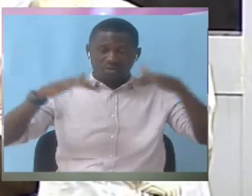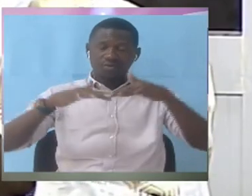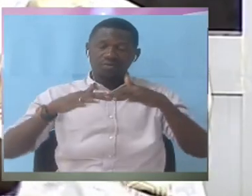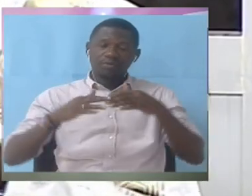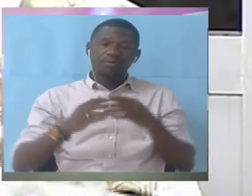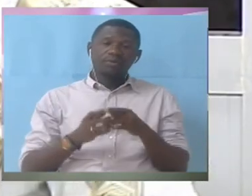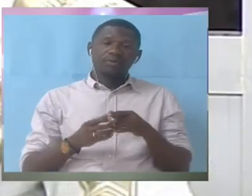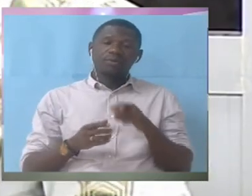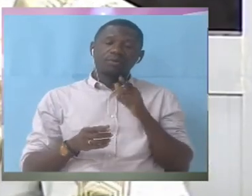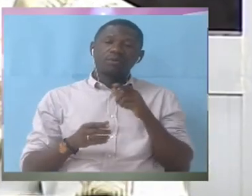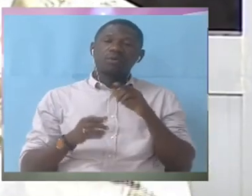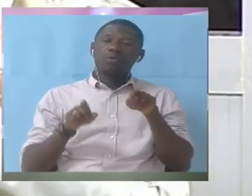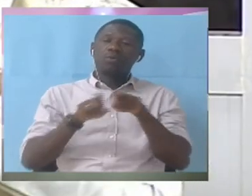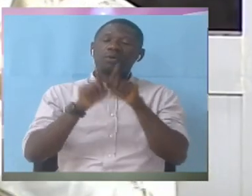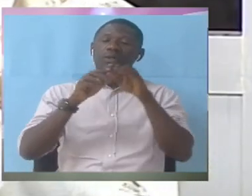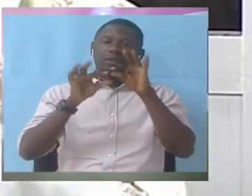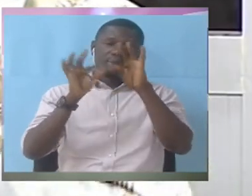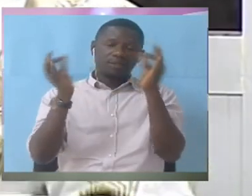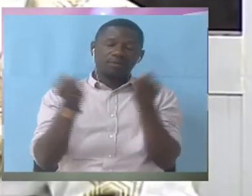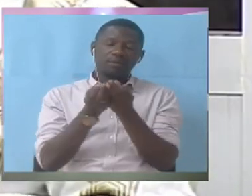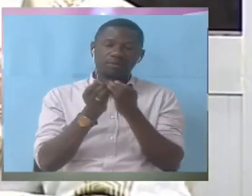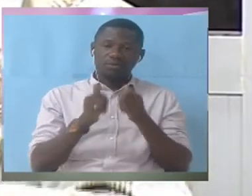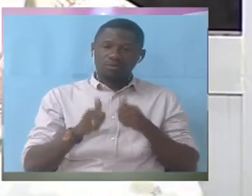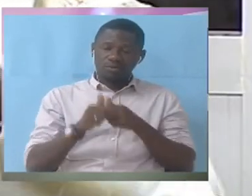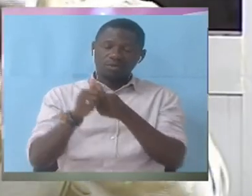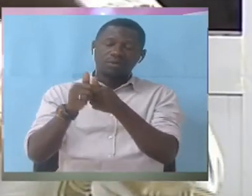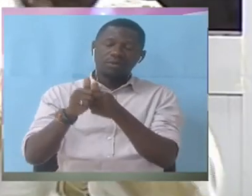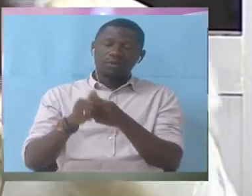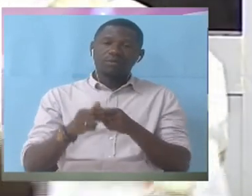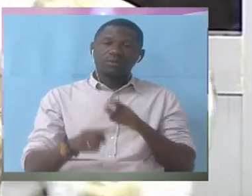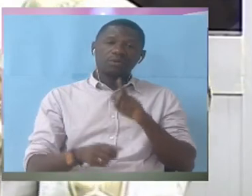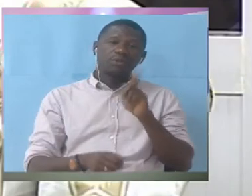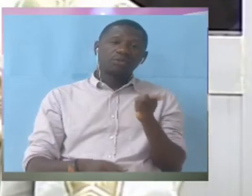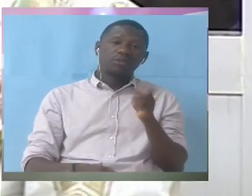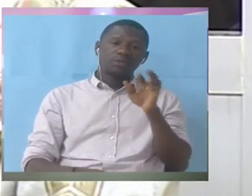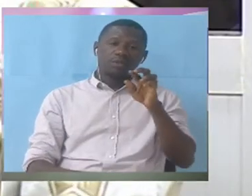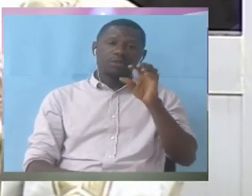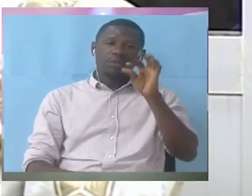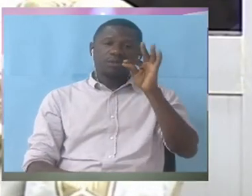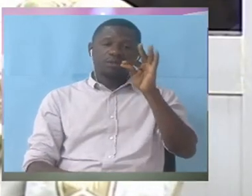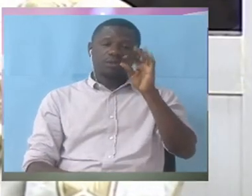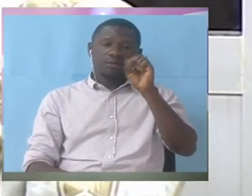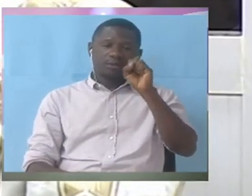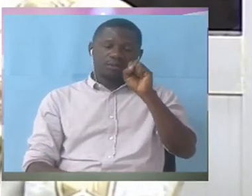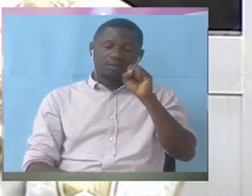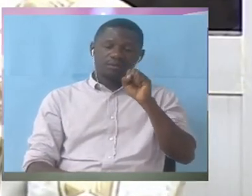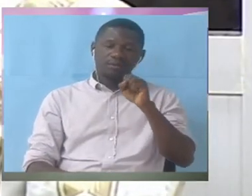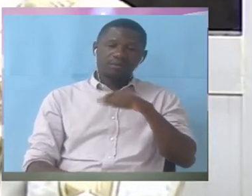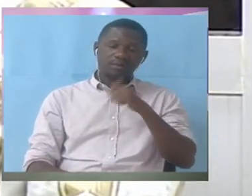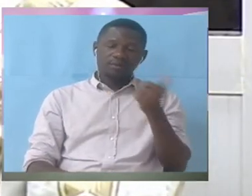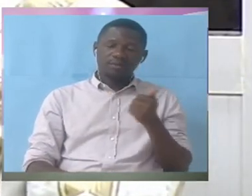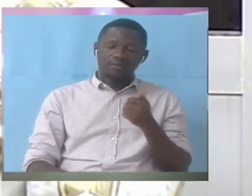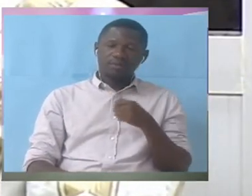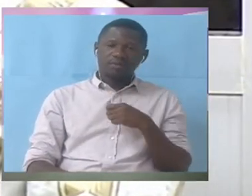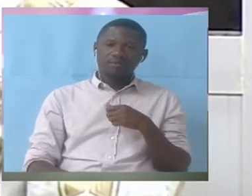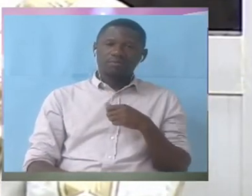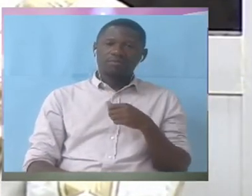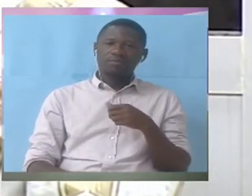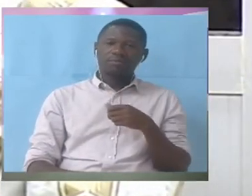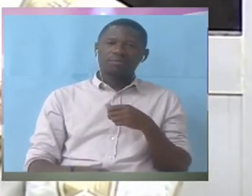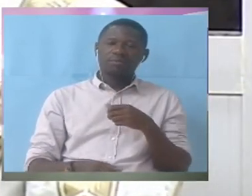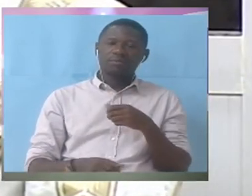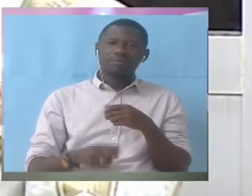him. There was GRTS and some representatives of